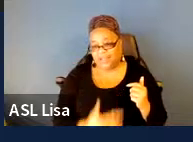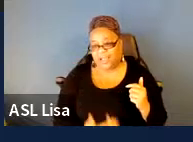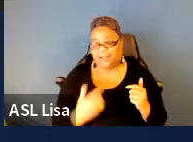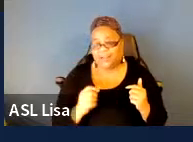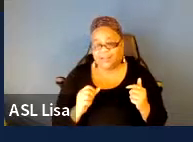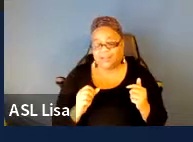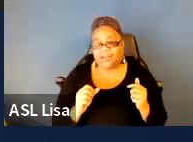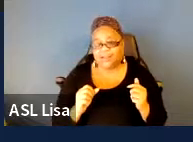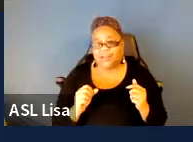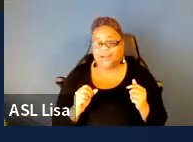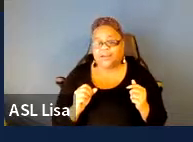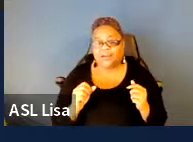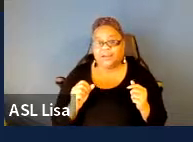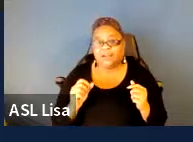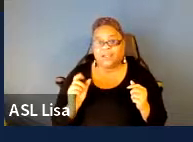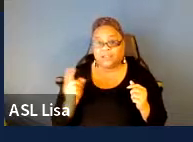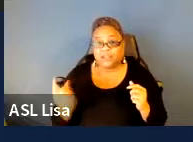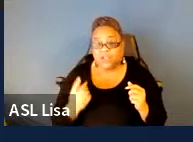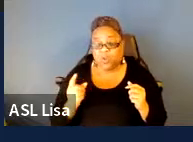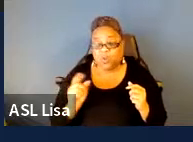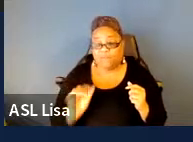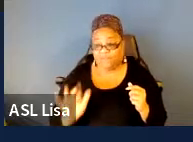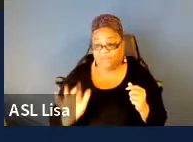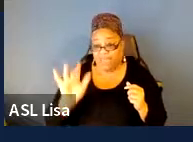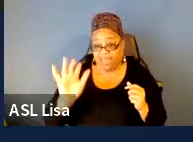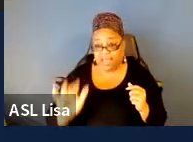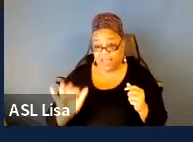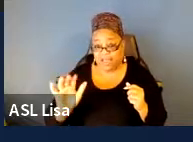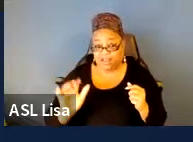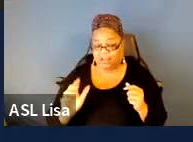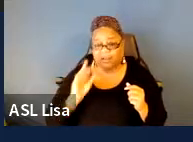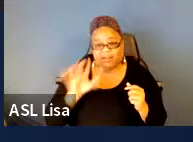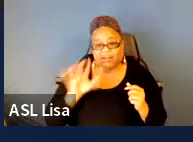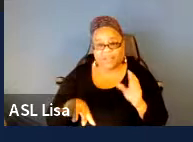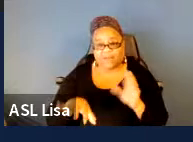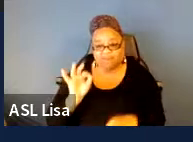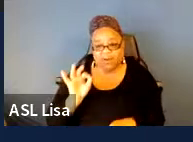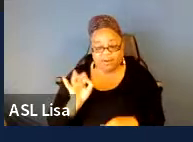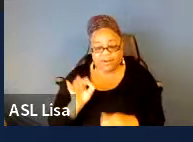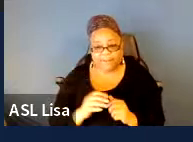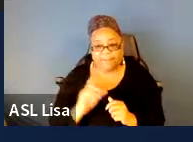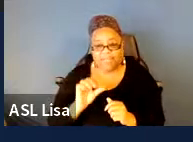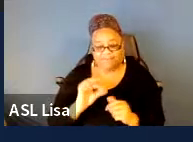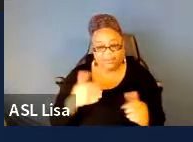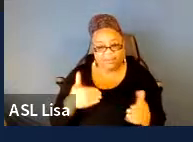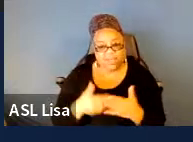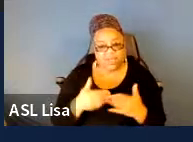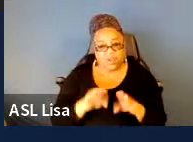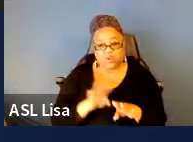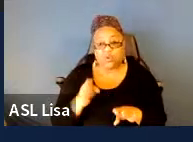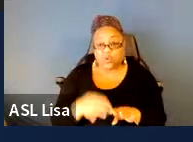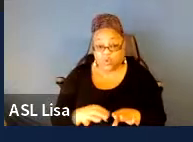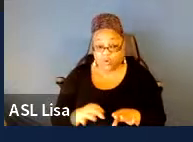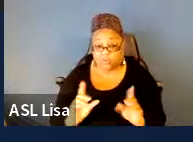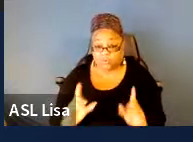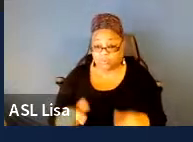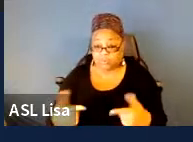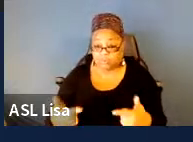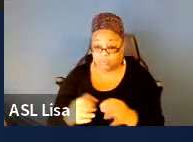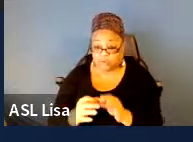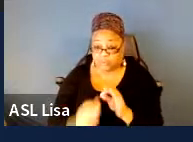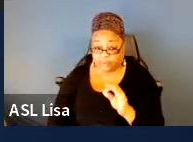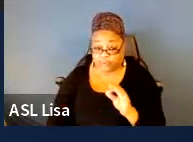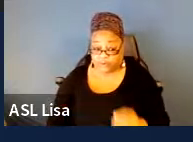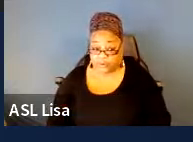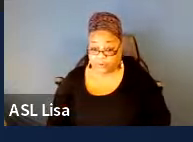who's feeling around looking for a sign, they're more likely to find it if it's actually near the door to the space that it serves. Yeah, that